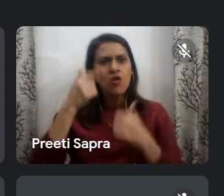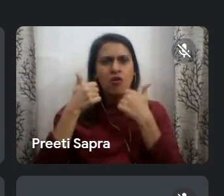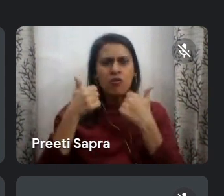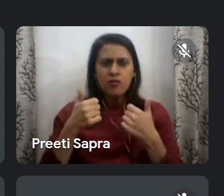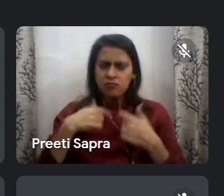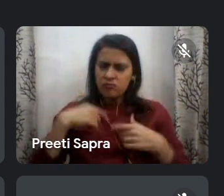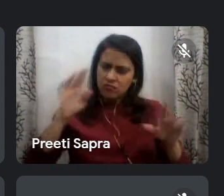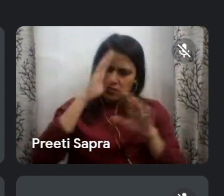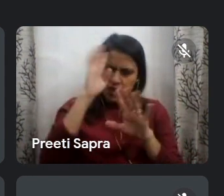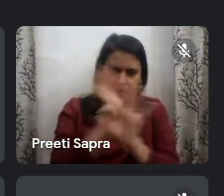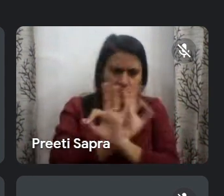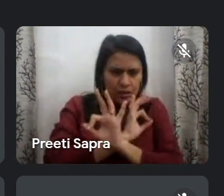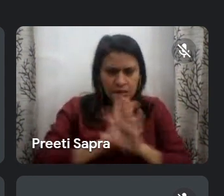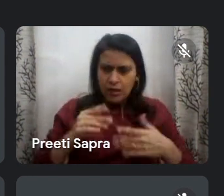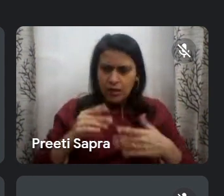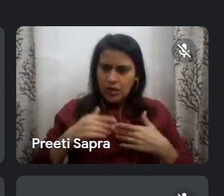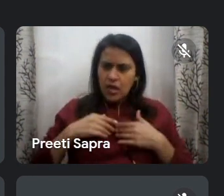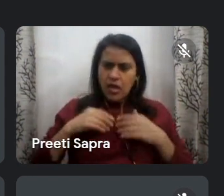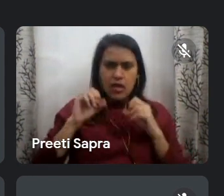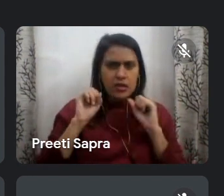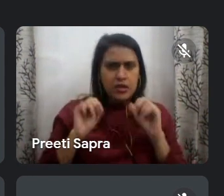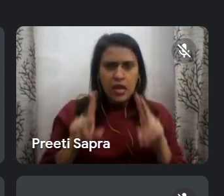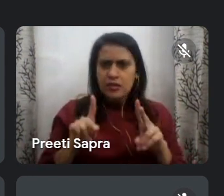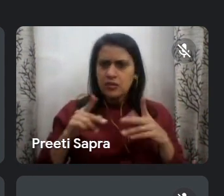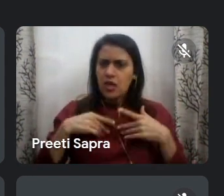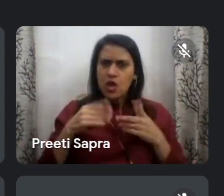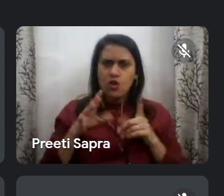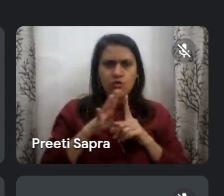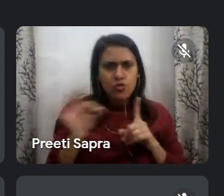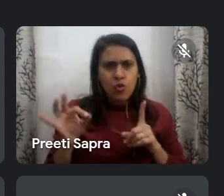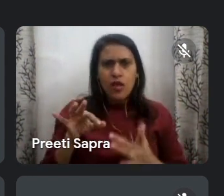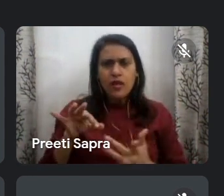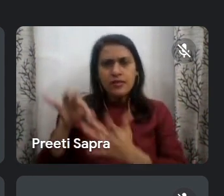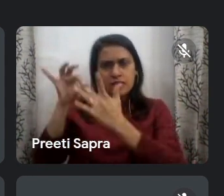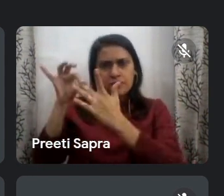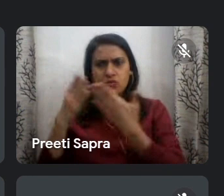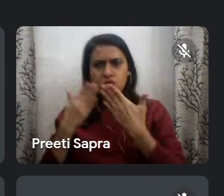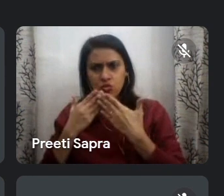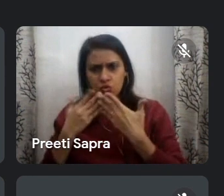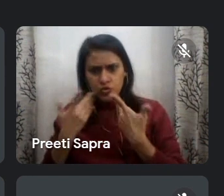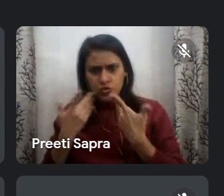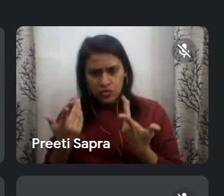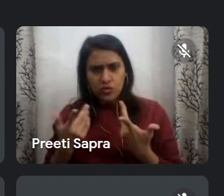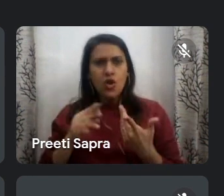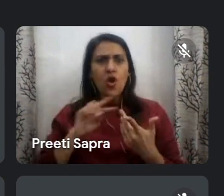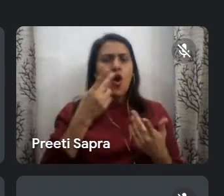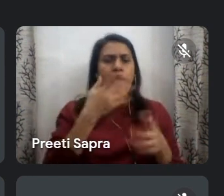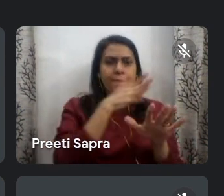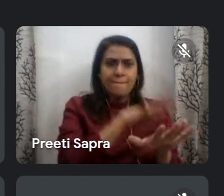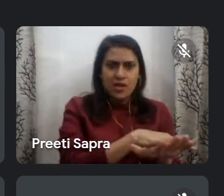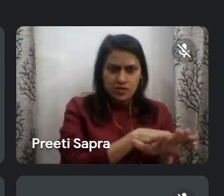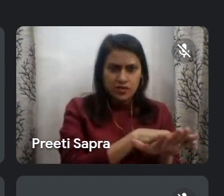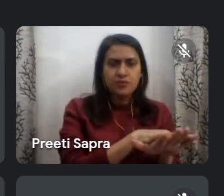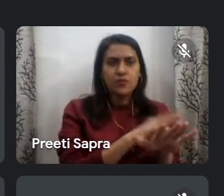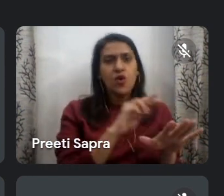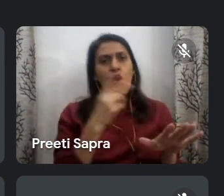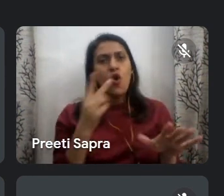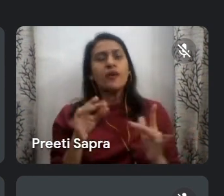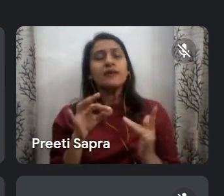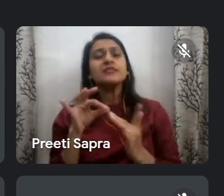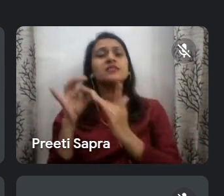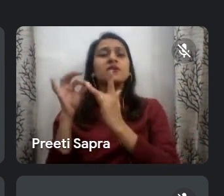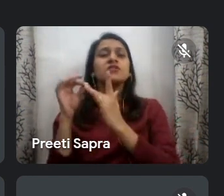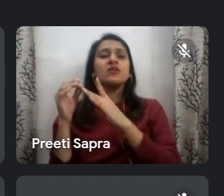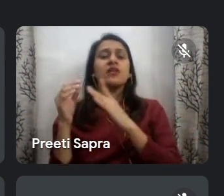That there'll be a difference in the special education. I mean the mainstream and the special education